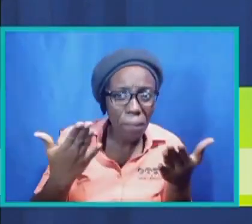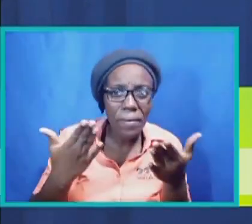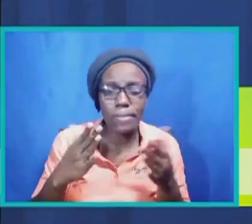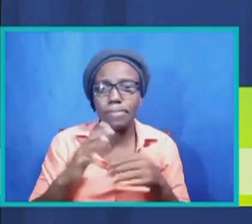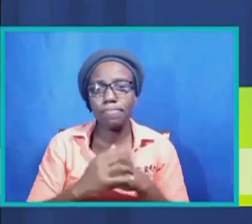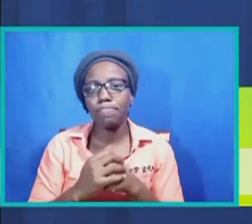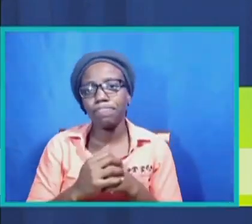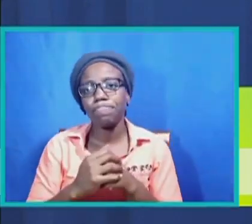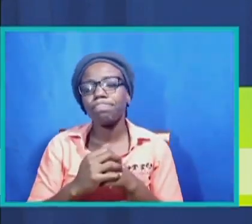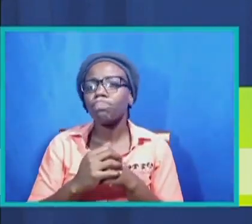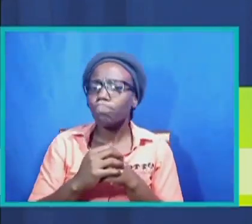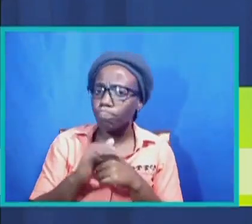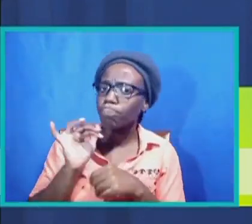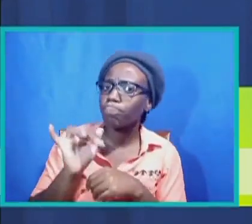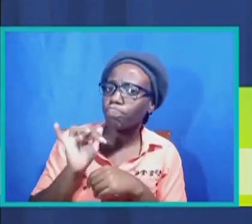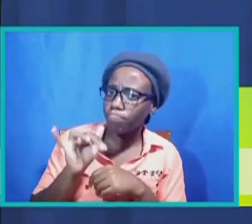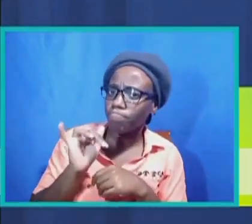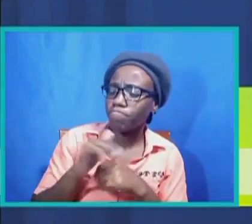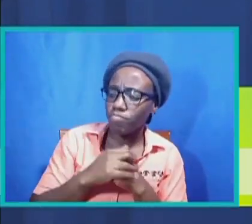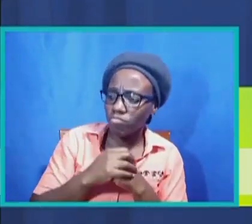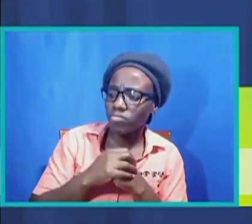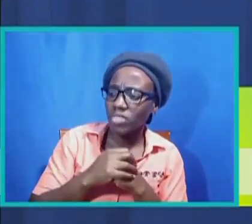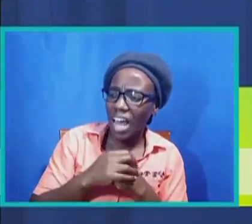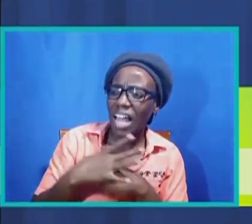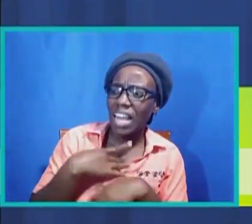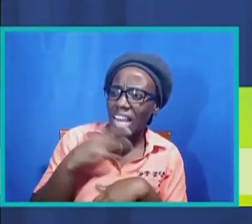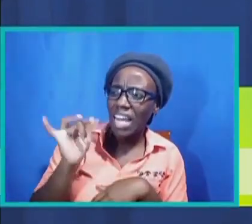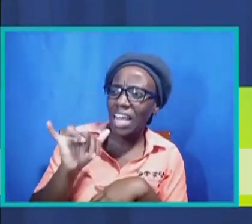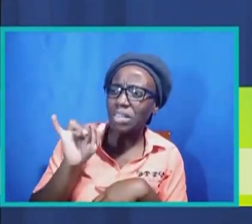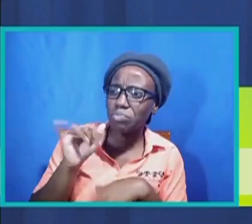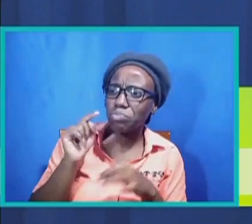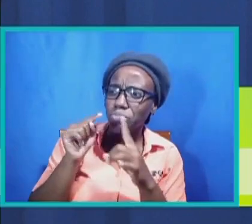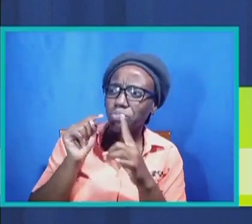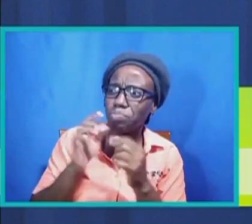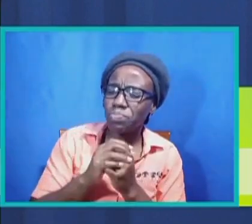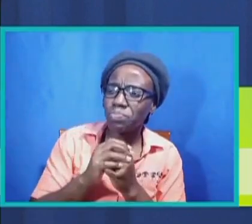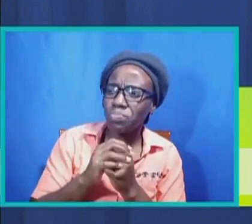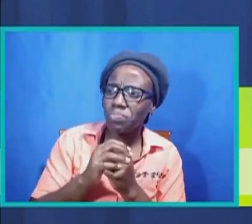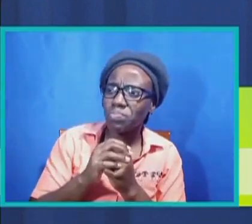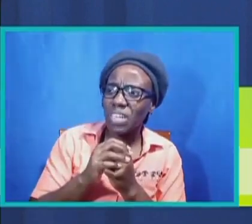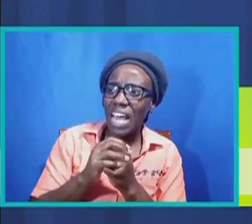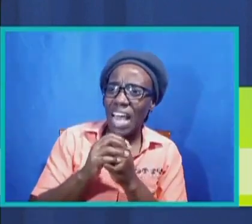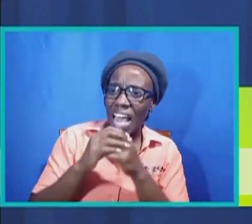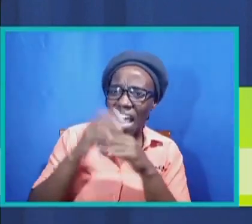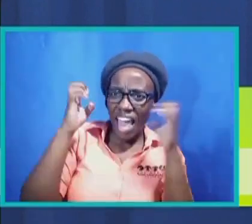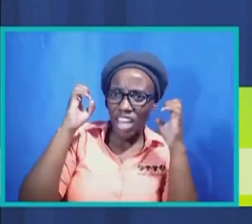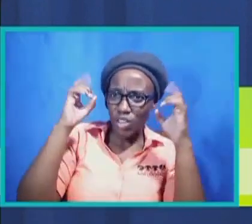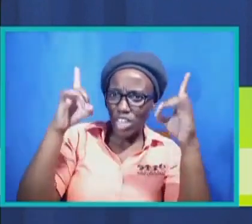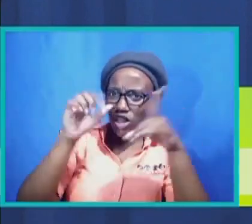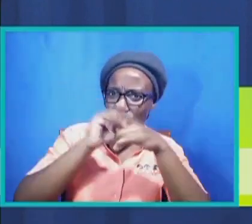of the output of the education system is the input of the workforce. I know sometimes when people wonder what's in it for me,